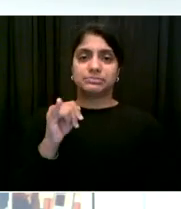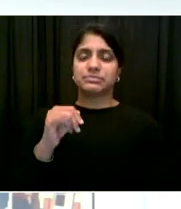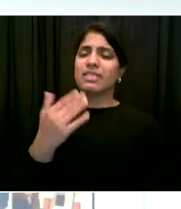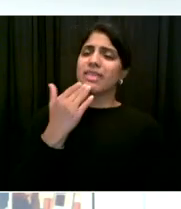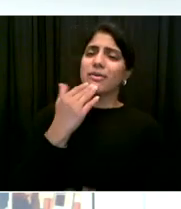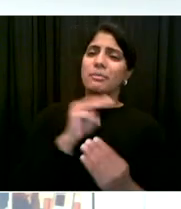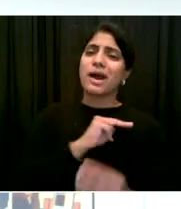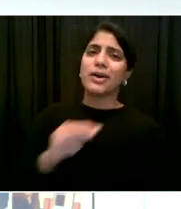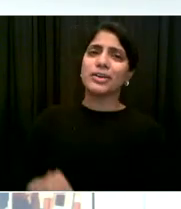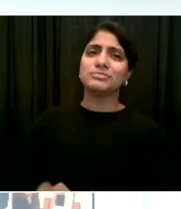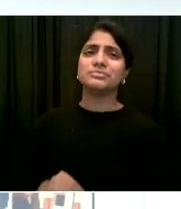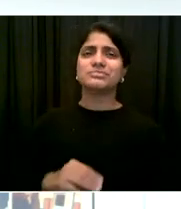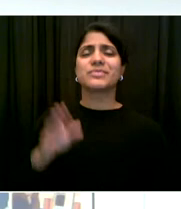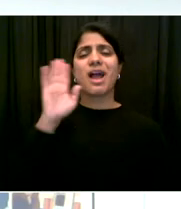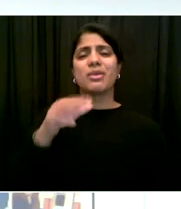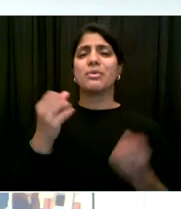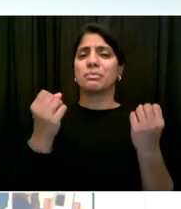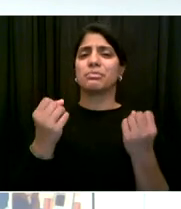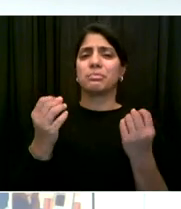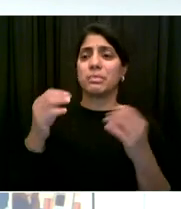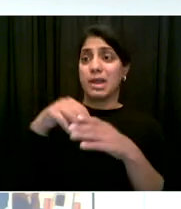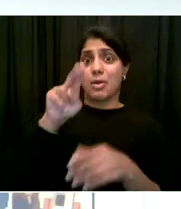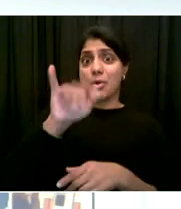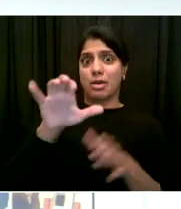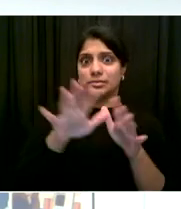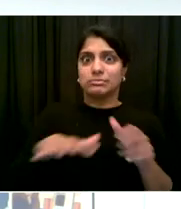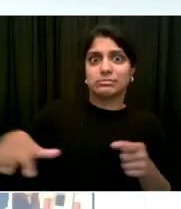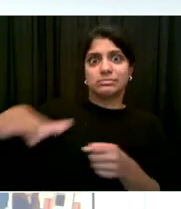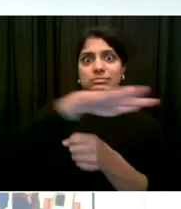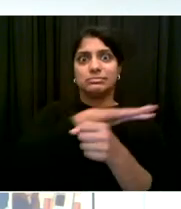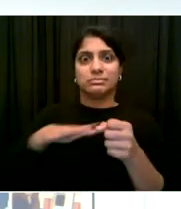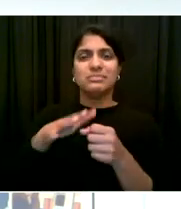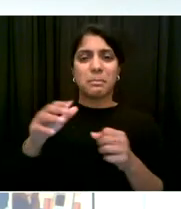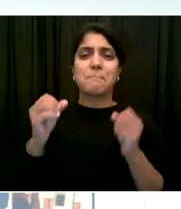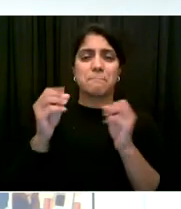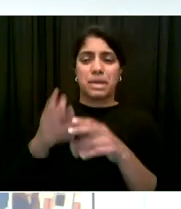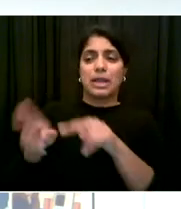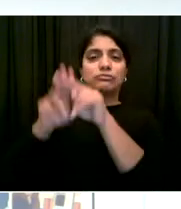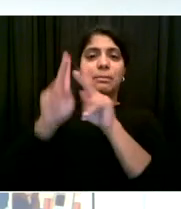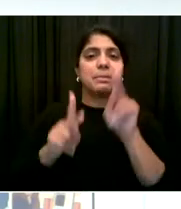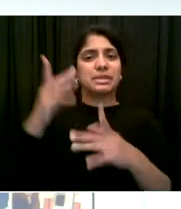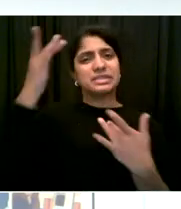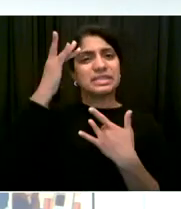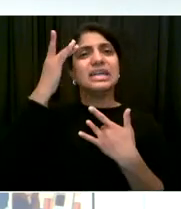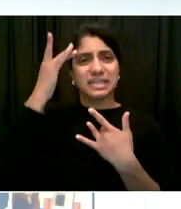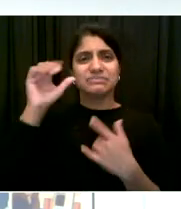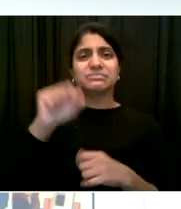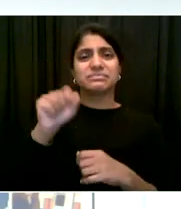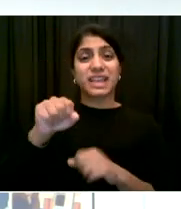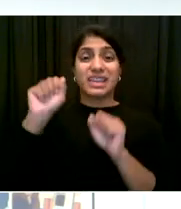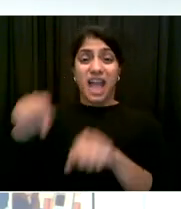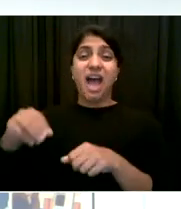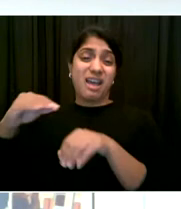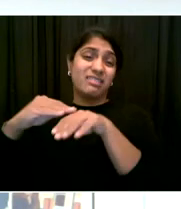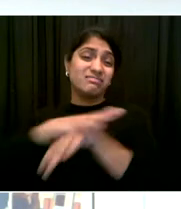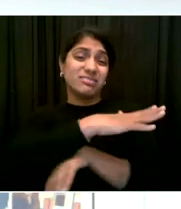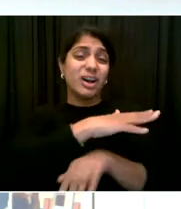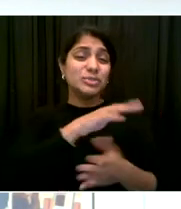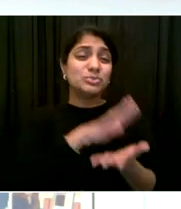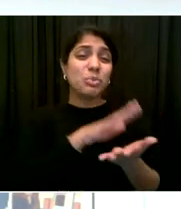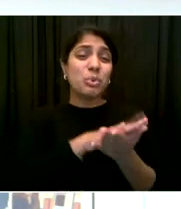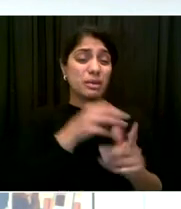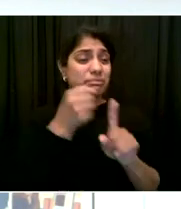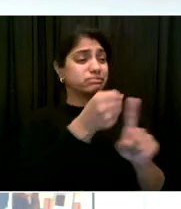and that does affect what we're seeing in our schools as well. But remember, this is why we put all of those